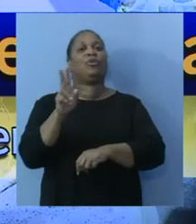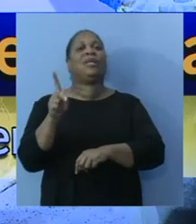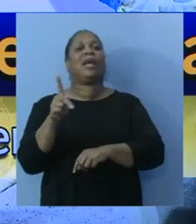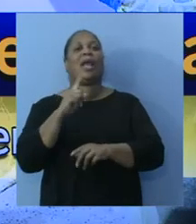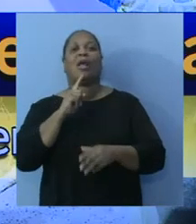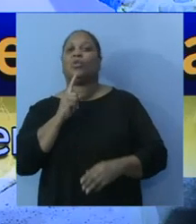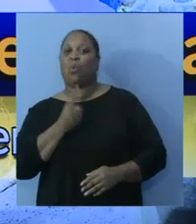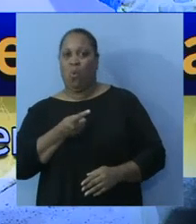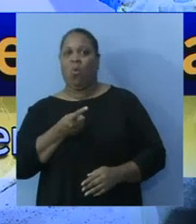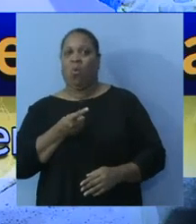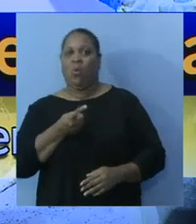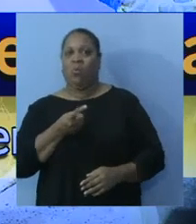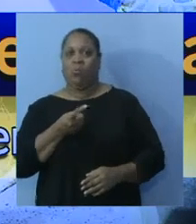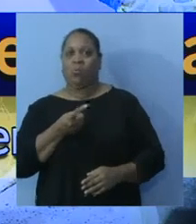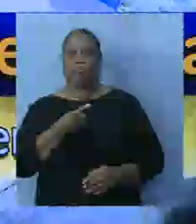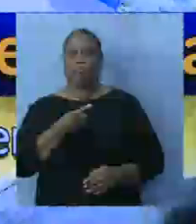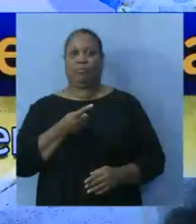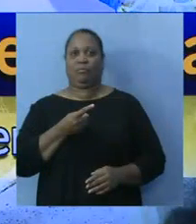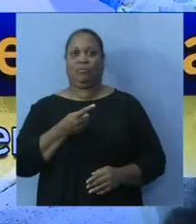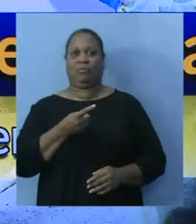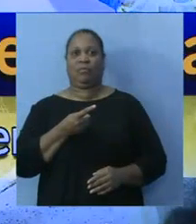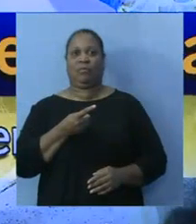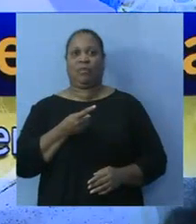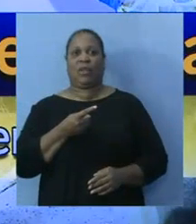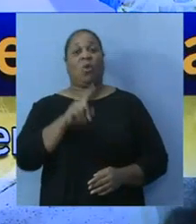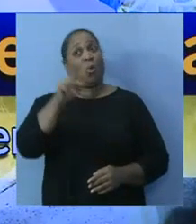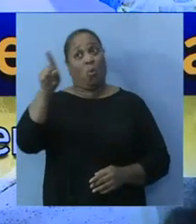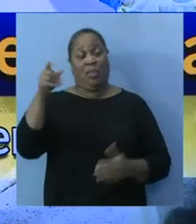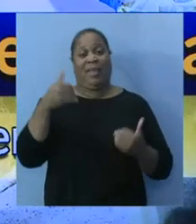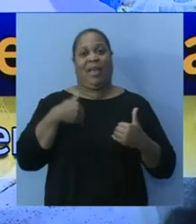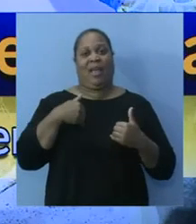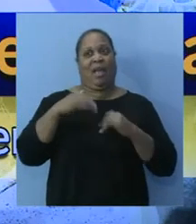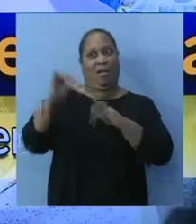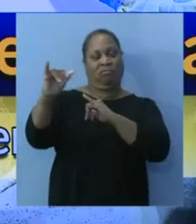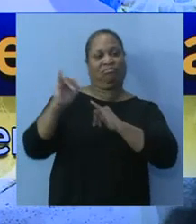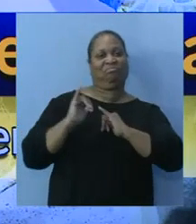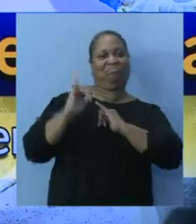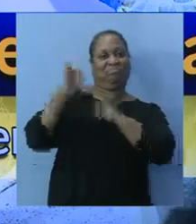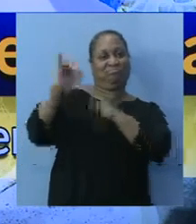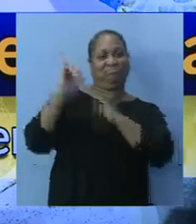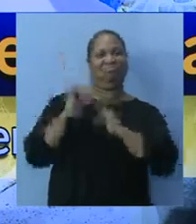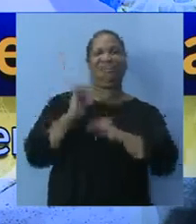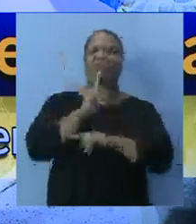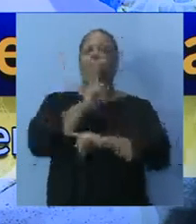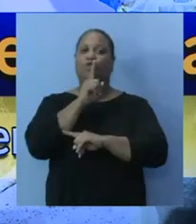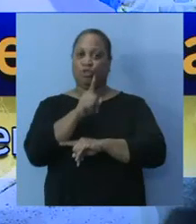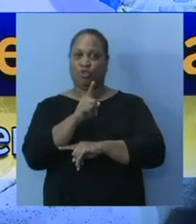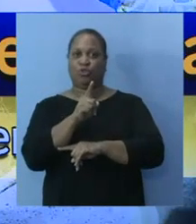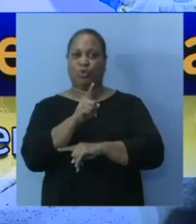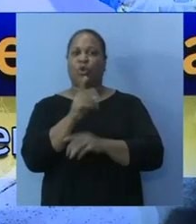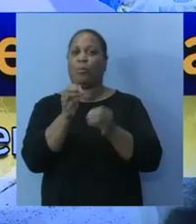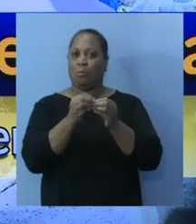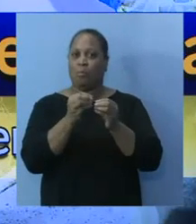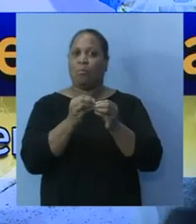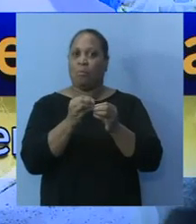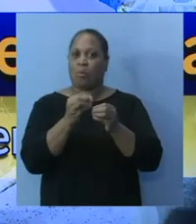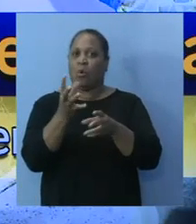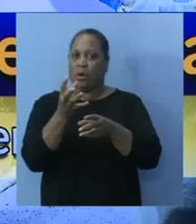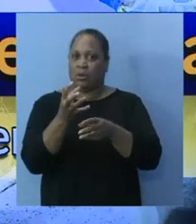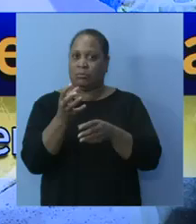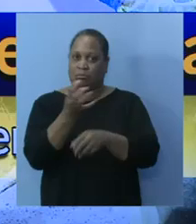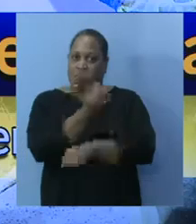proportion to that, what they've gotten, and we're fortunate that we are going to be receiving more doses, which will allow us